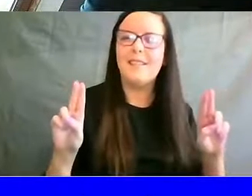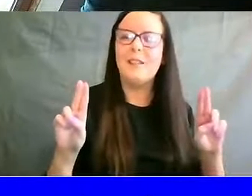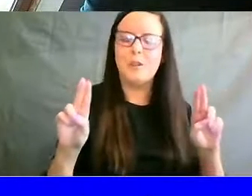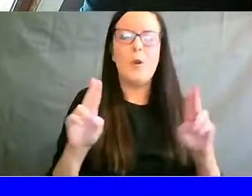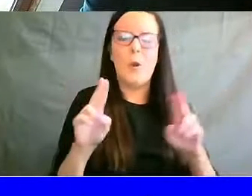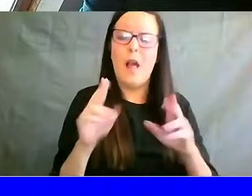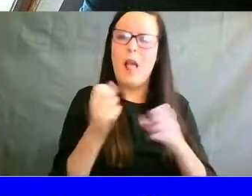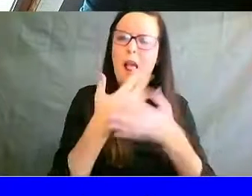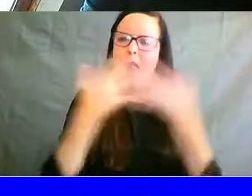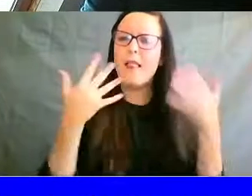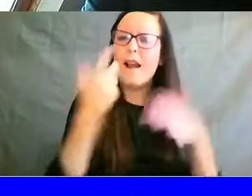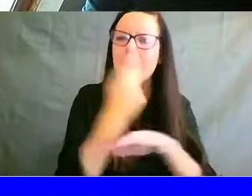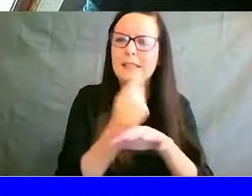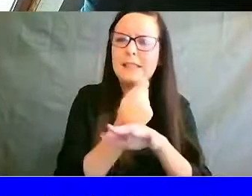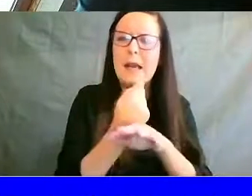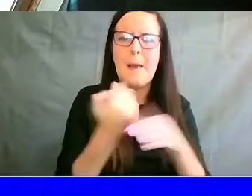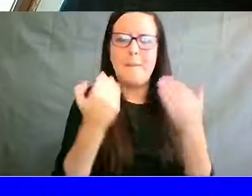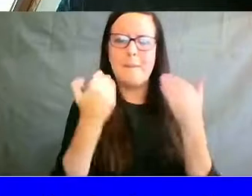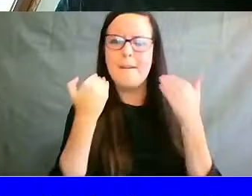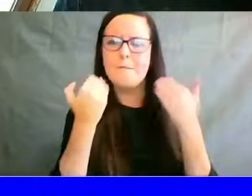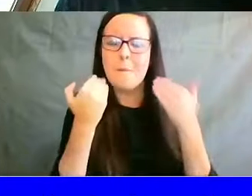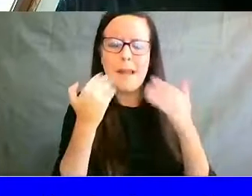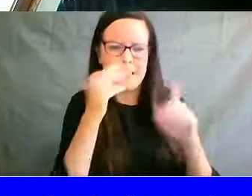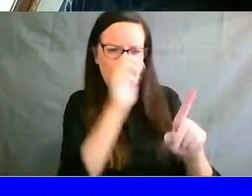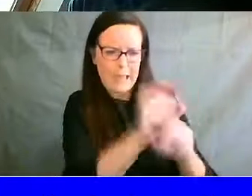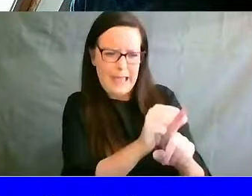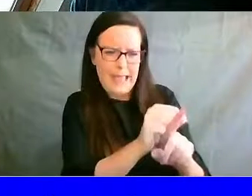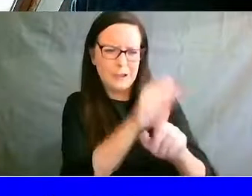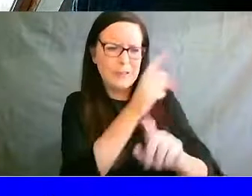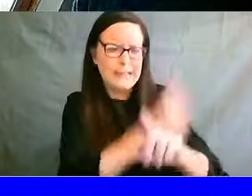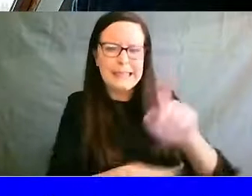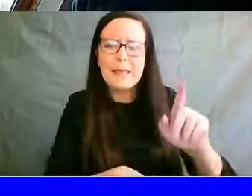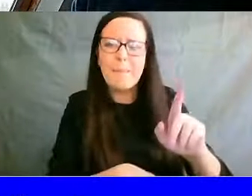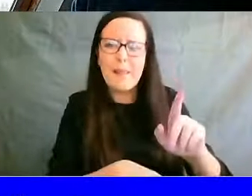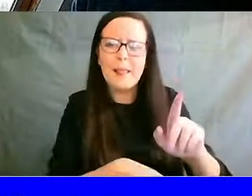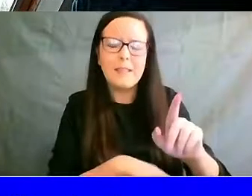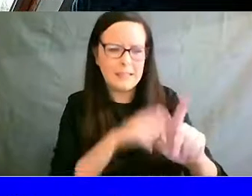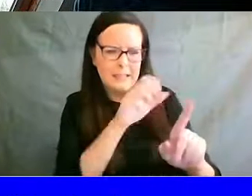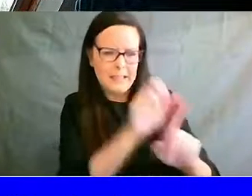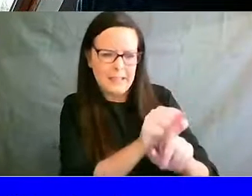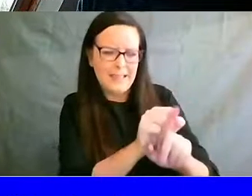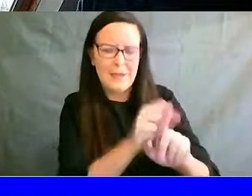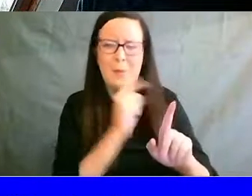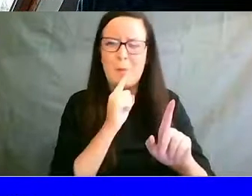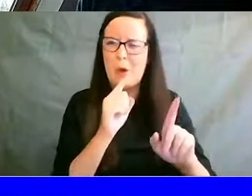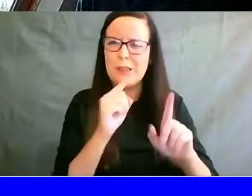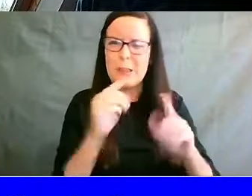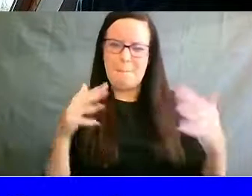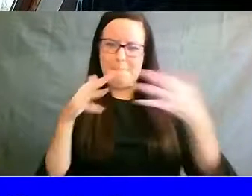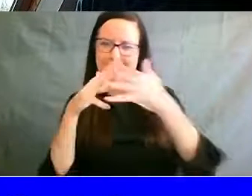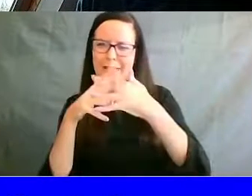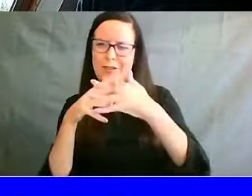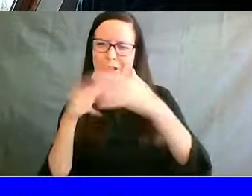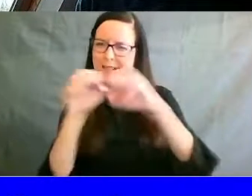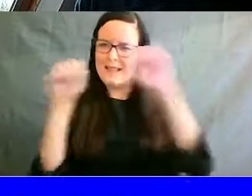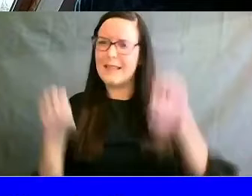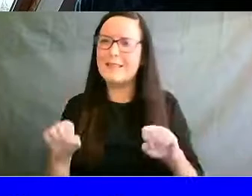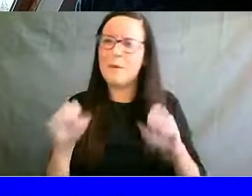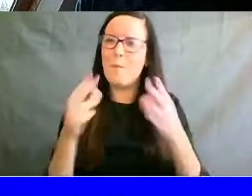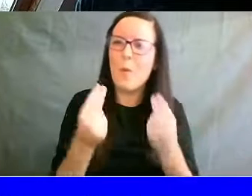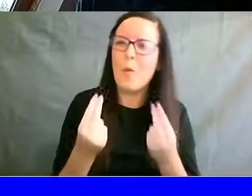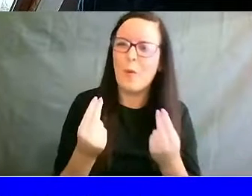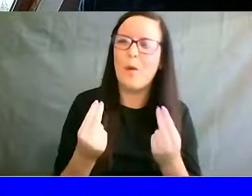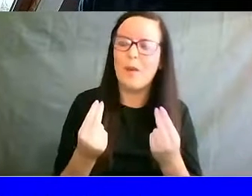is picked up about somebody's disability, that is not passed through the system, so adjustments aren't made. So we found that the existing framework